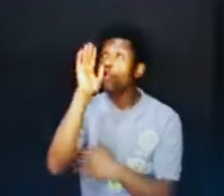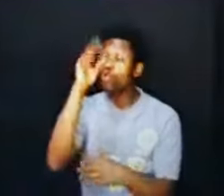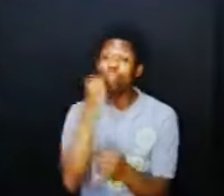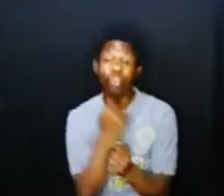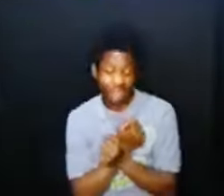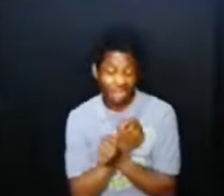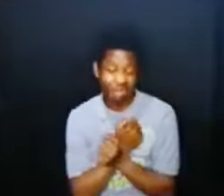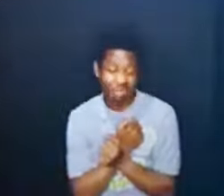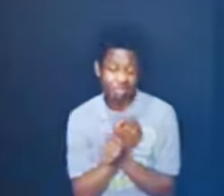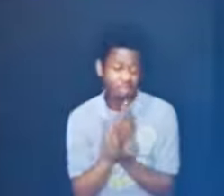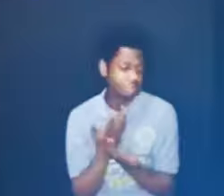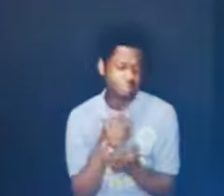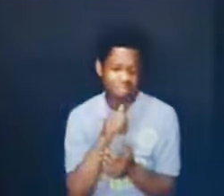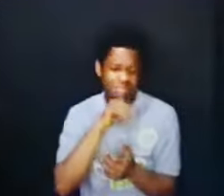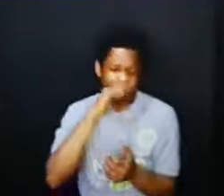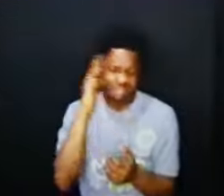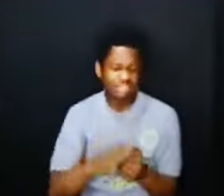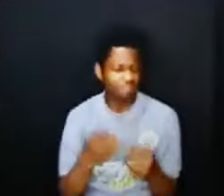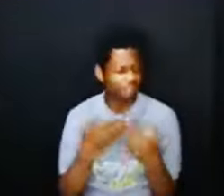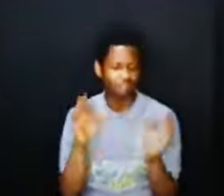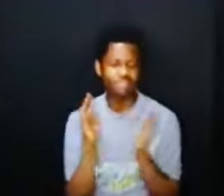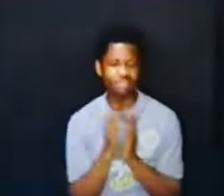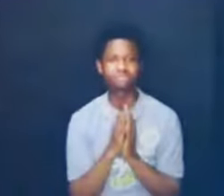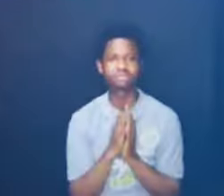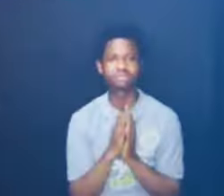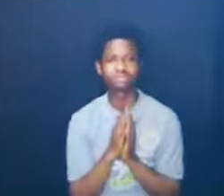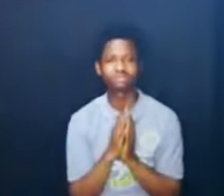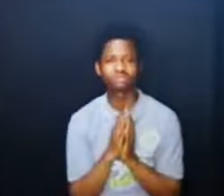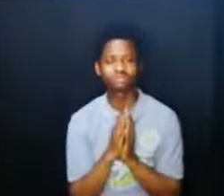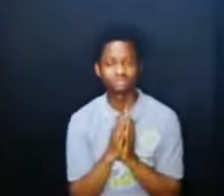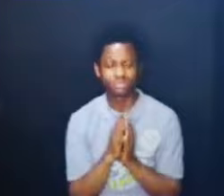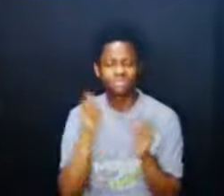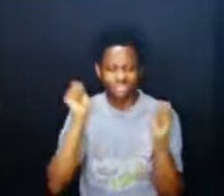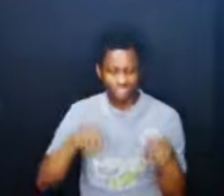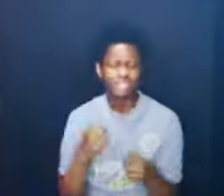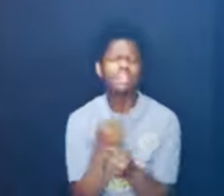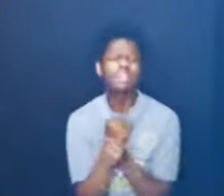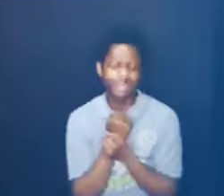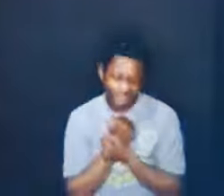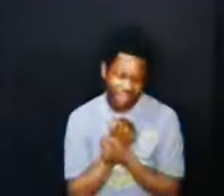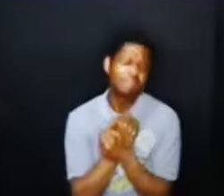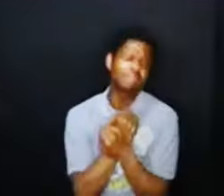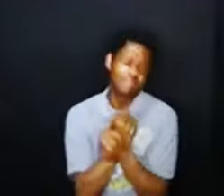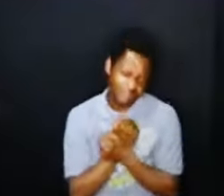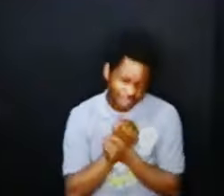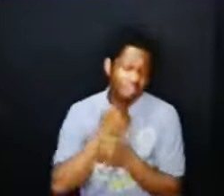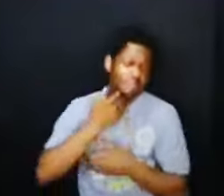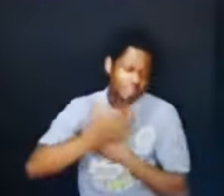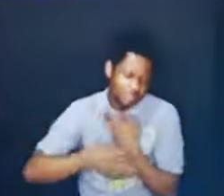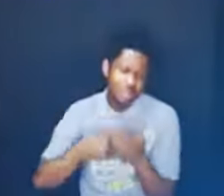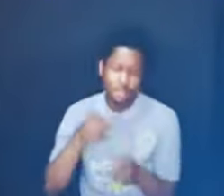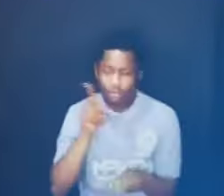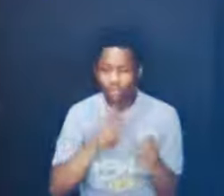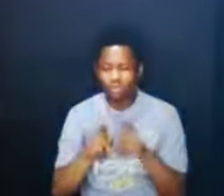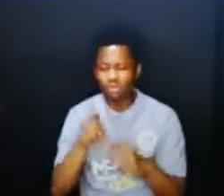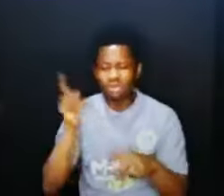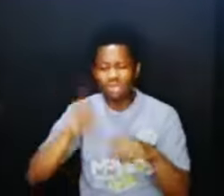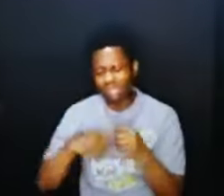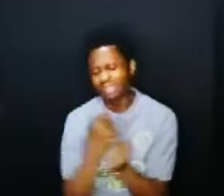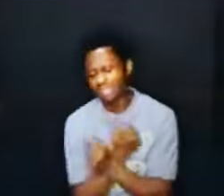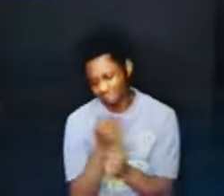it doesn't get finished. It can love the unlovable. Even